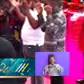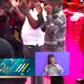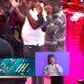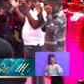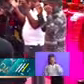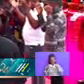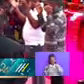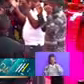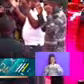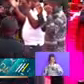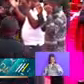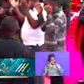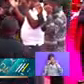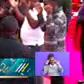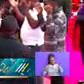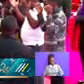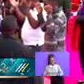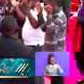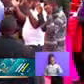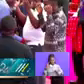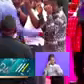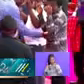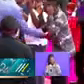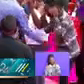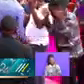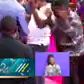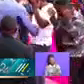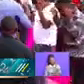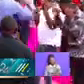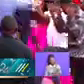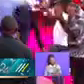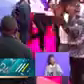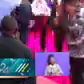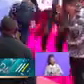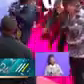break every order of poverty